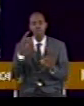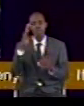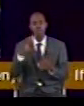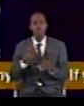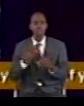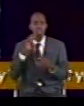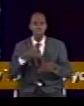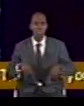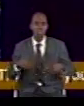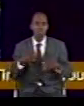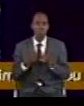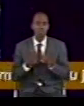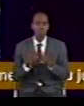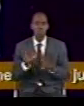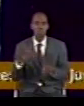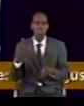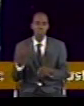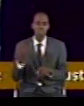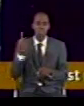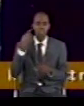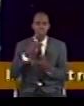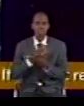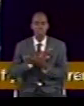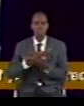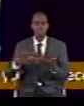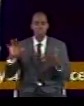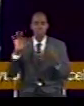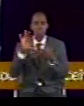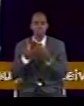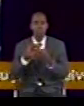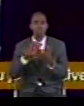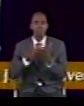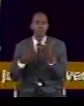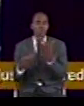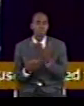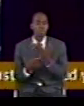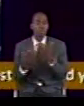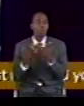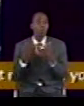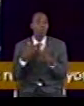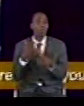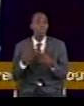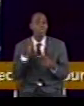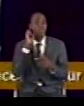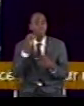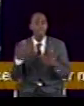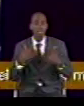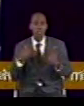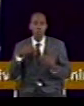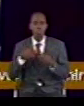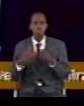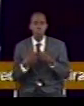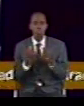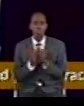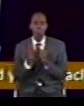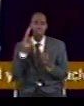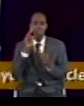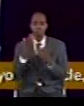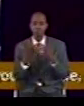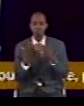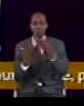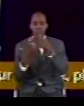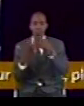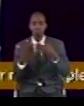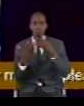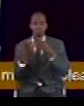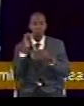last Divine Connection Crusade. Before then, I was having problem with my finger. When I fold my hand, I cannot